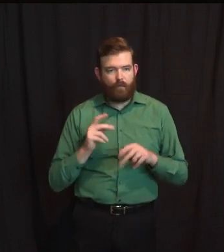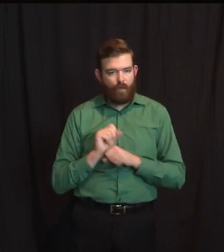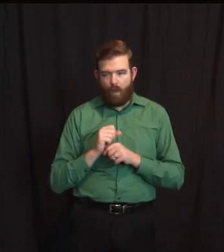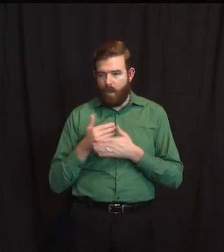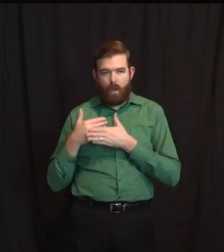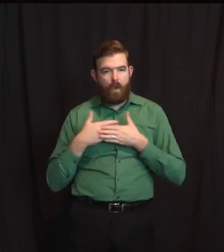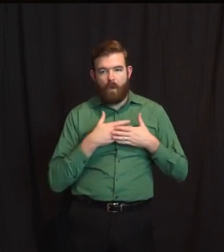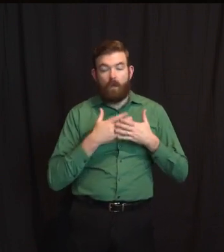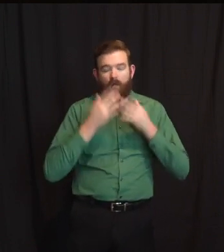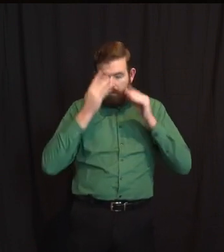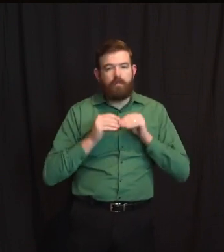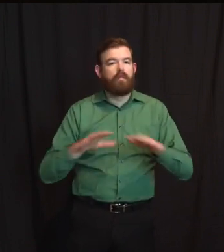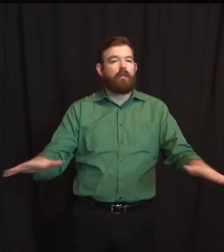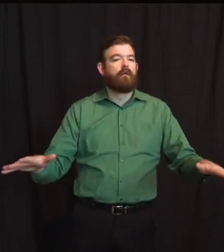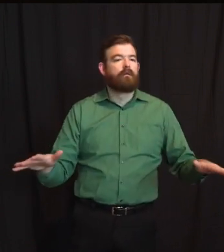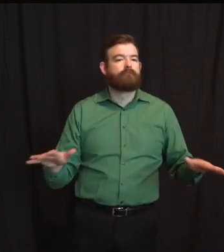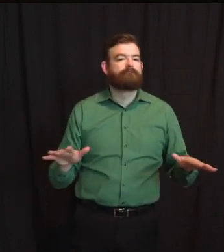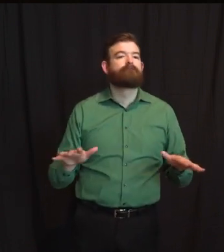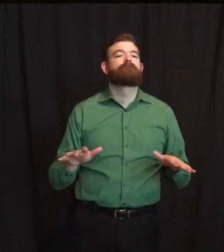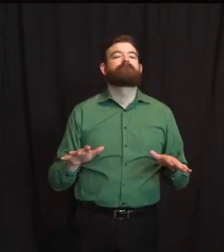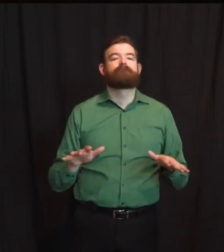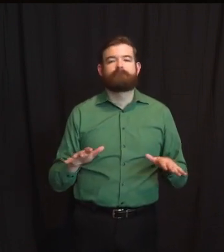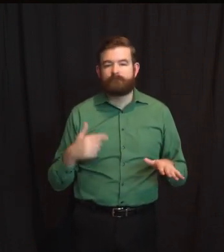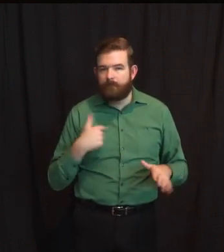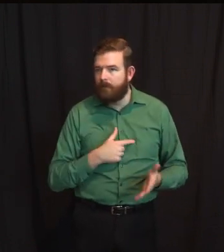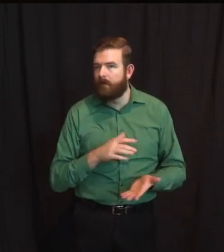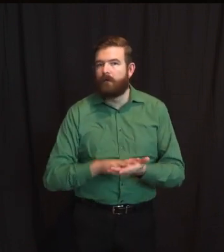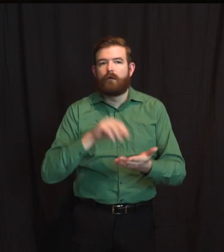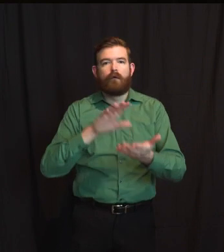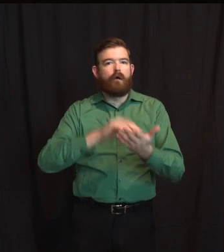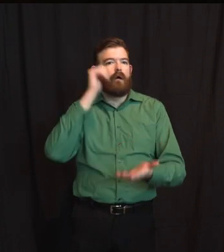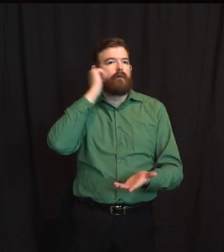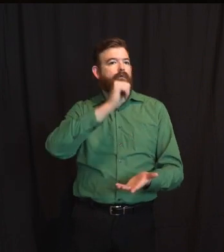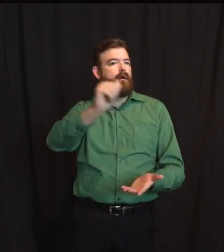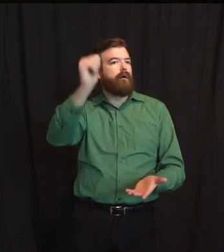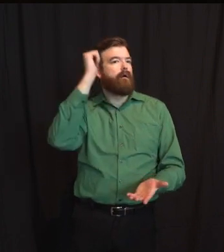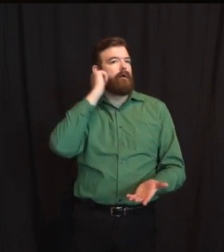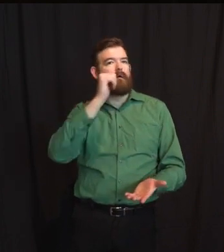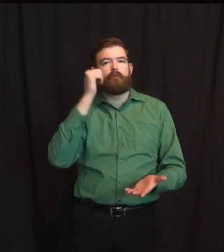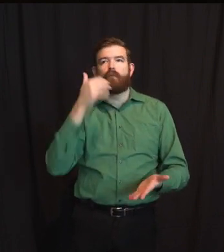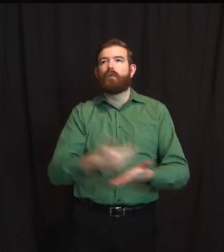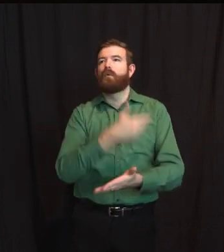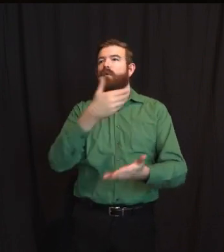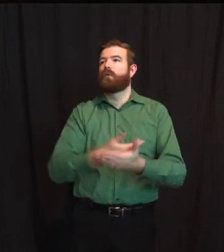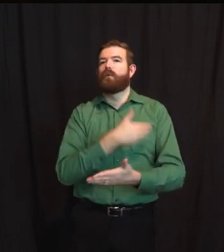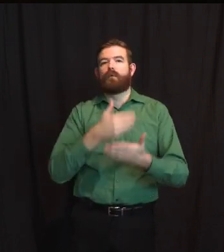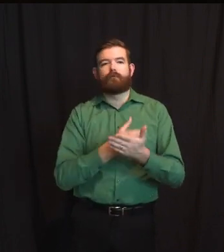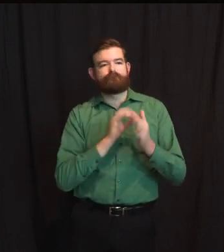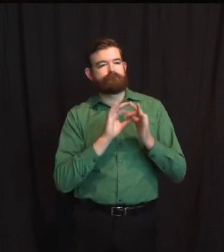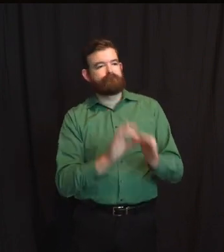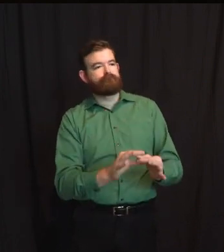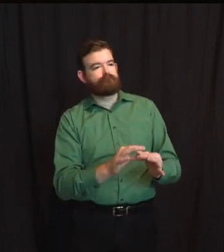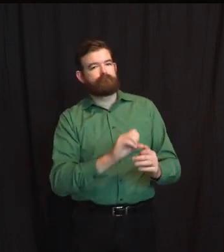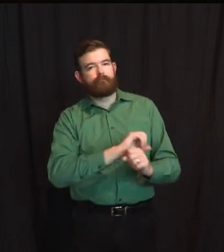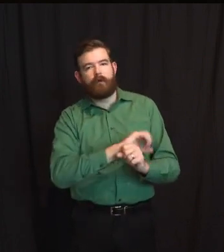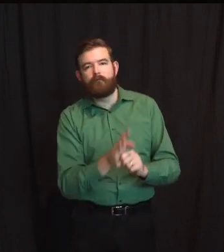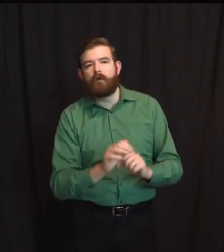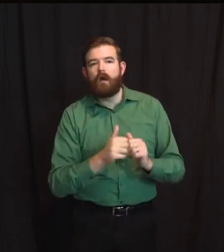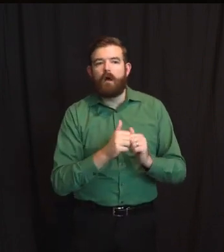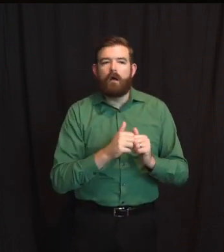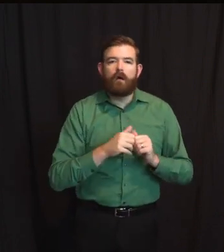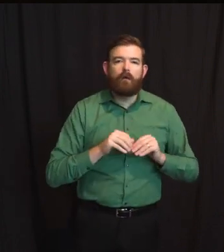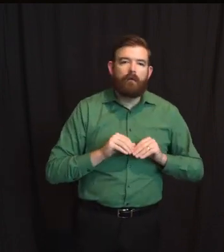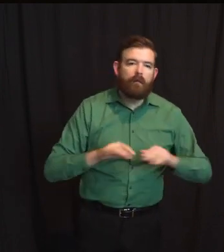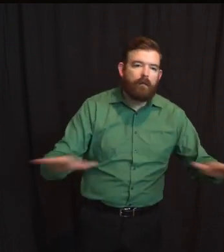it's the characterization of the illness, the scope of the illness, as well as, what are some of the transmission aspects. On top